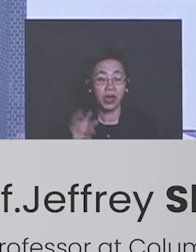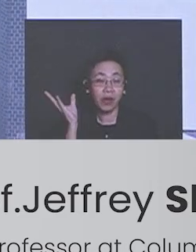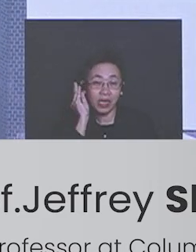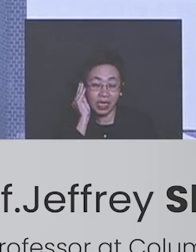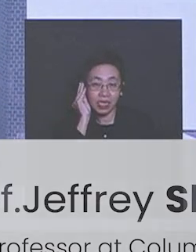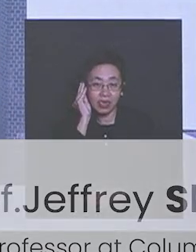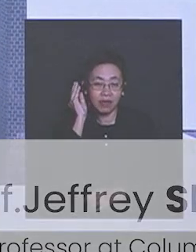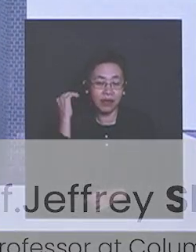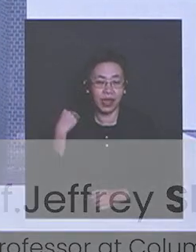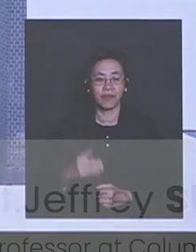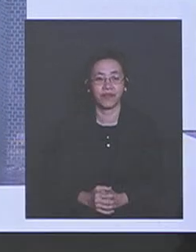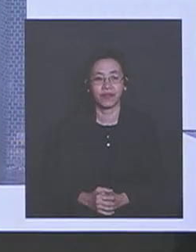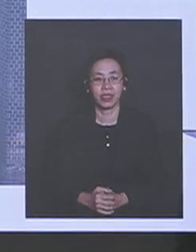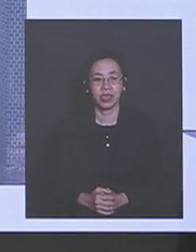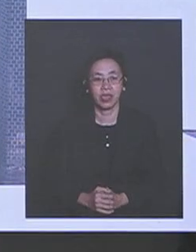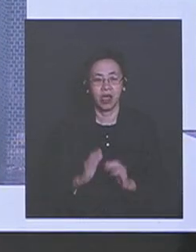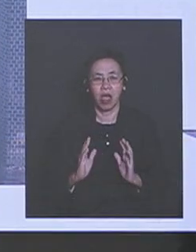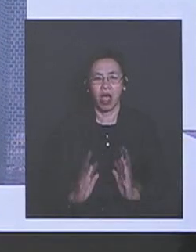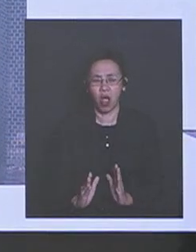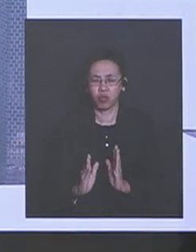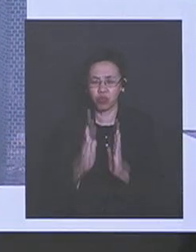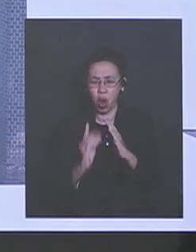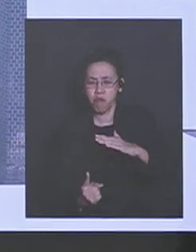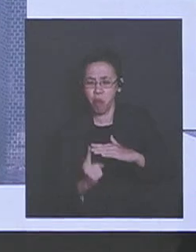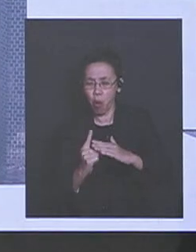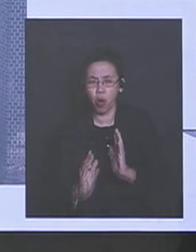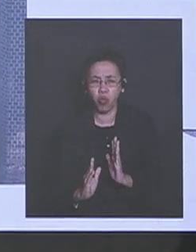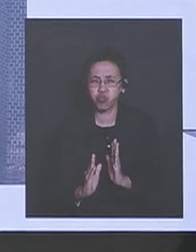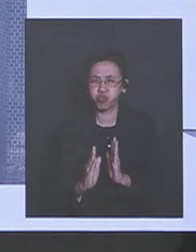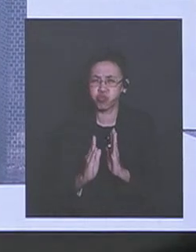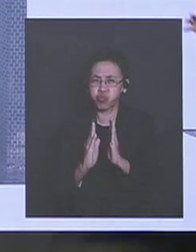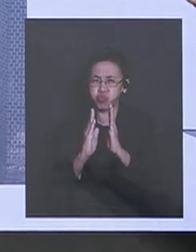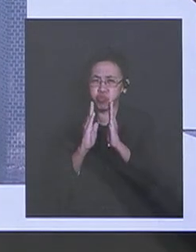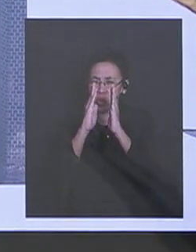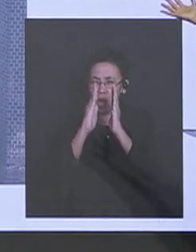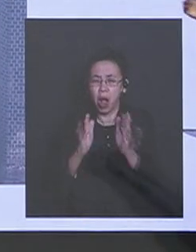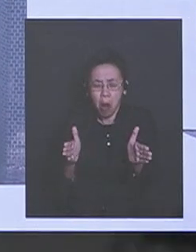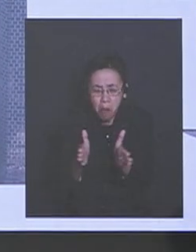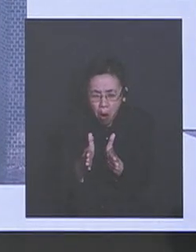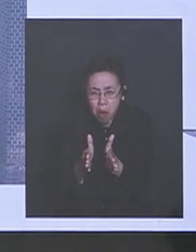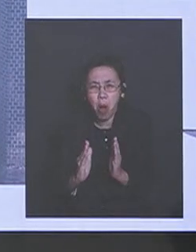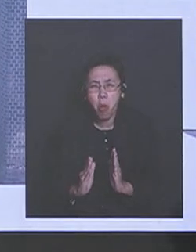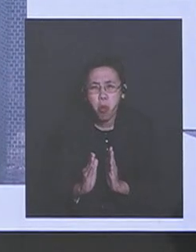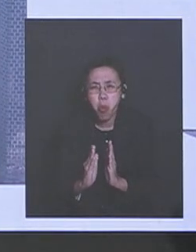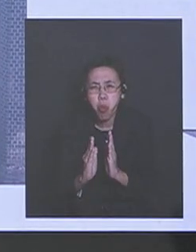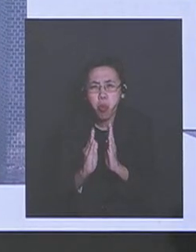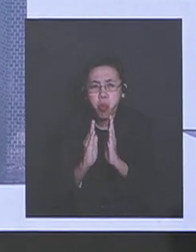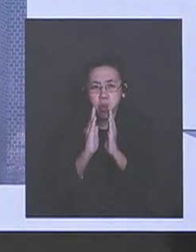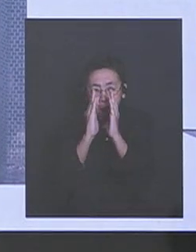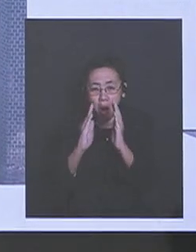residential, very, very thin buildings are sort of popping up all over